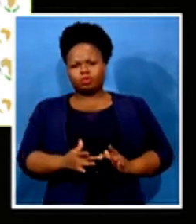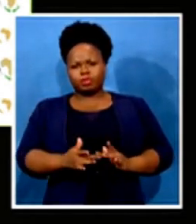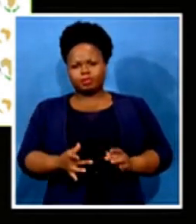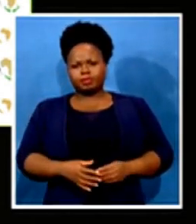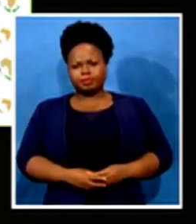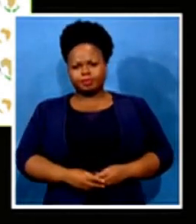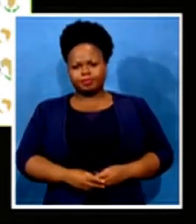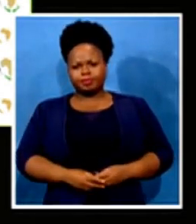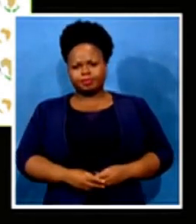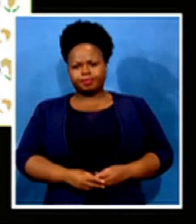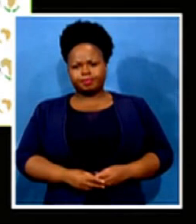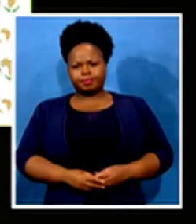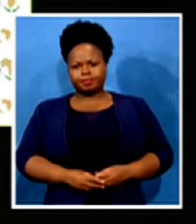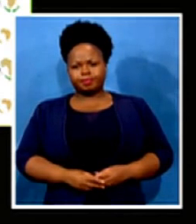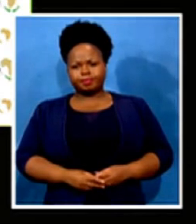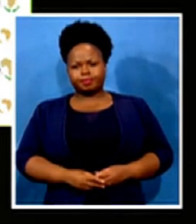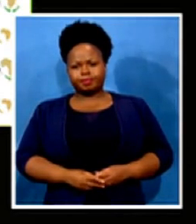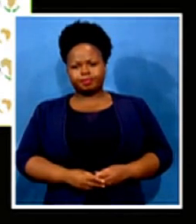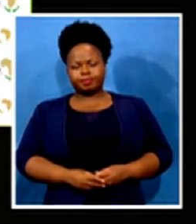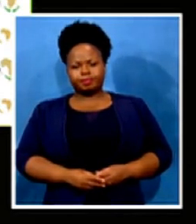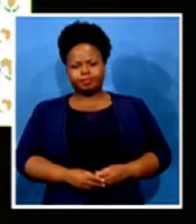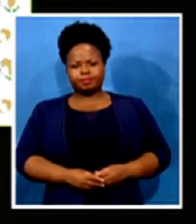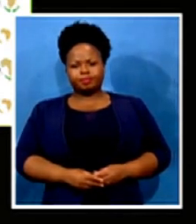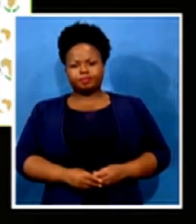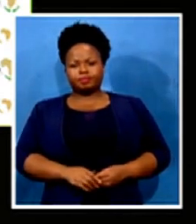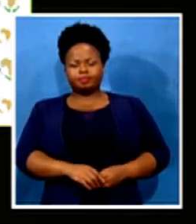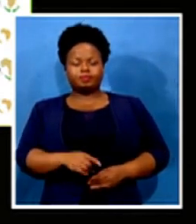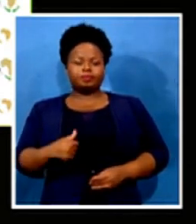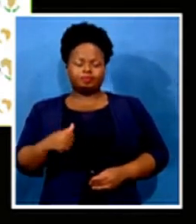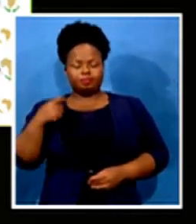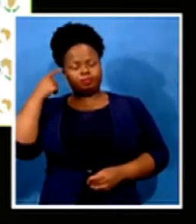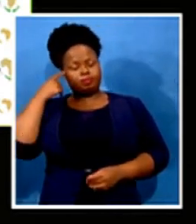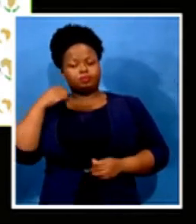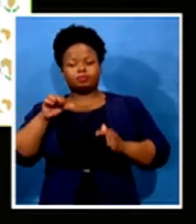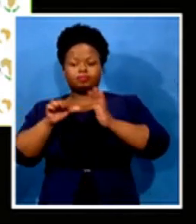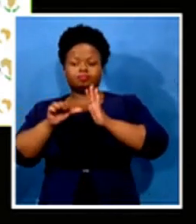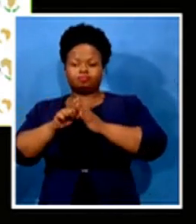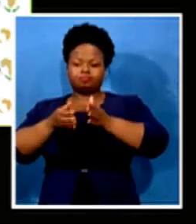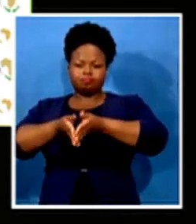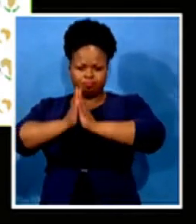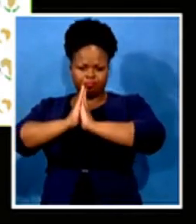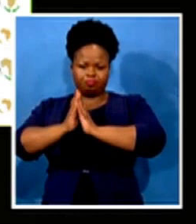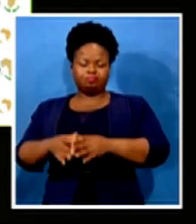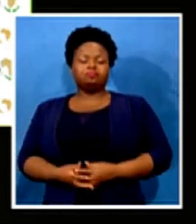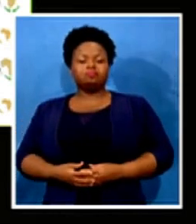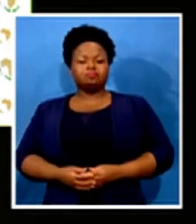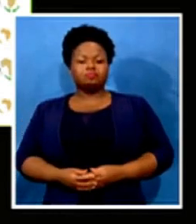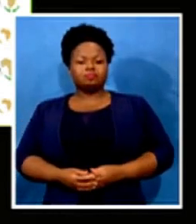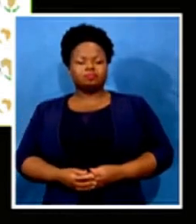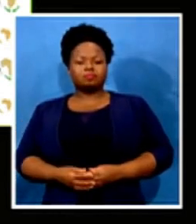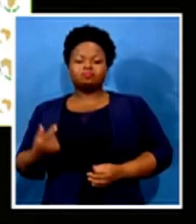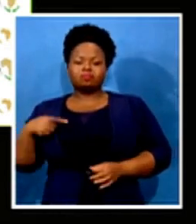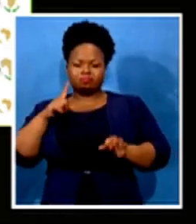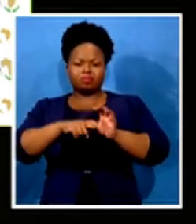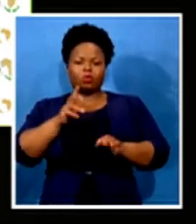Yeah, I think that is a very important plea, a plea that I will join in as well. We have, as I told